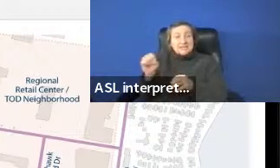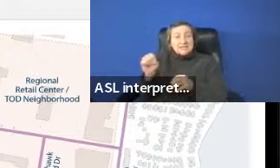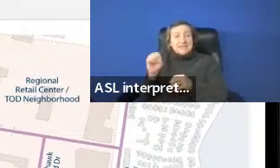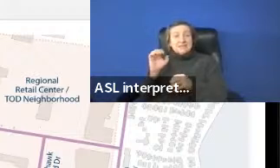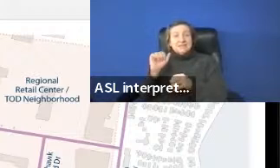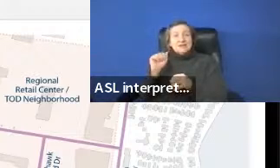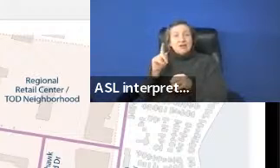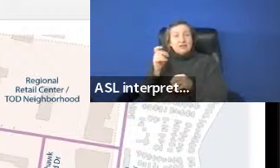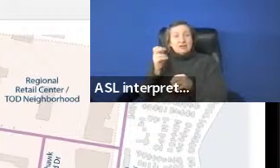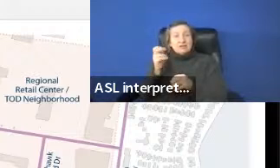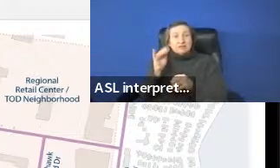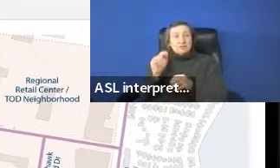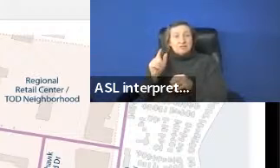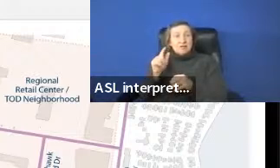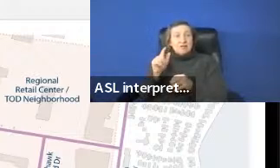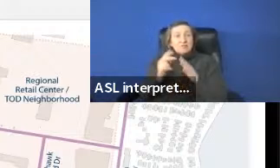is